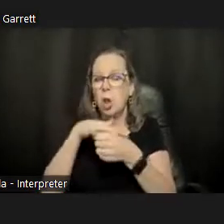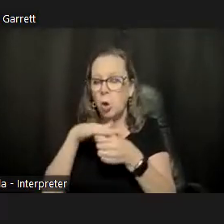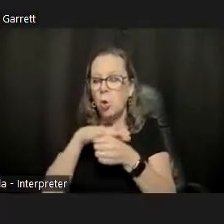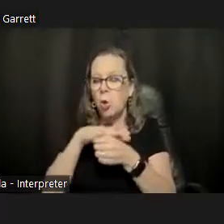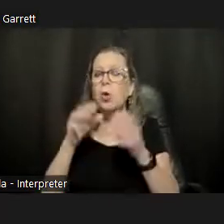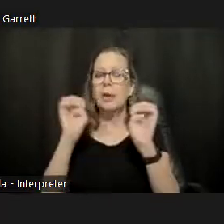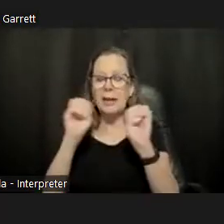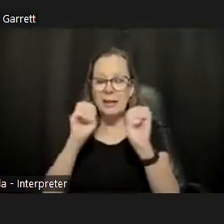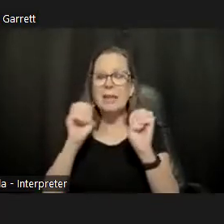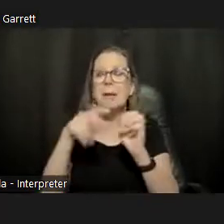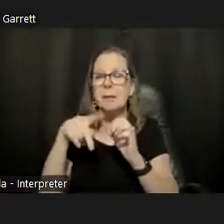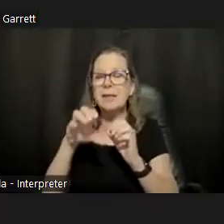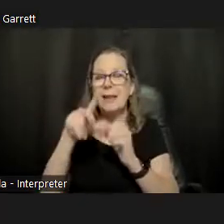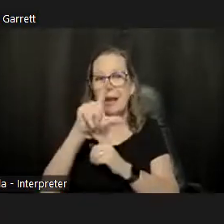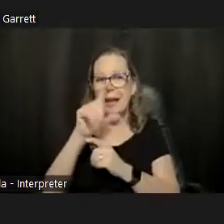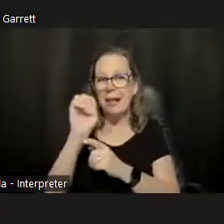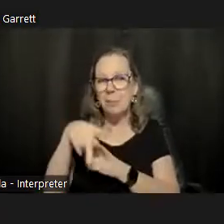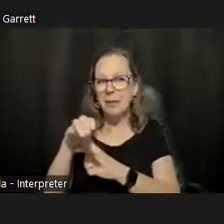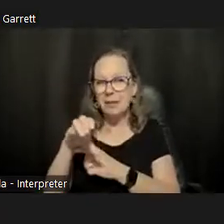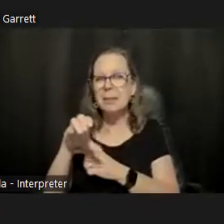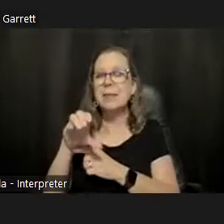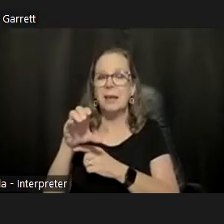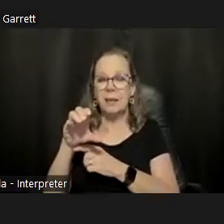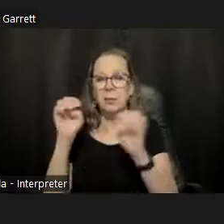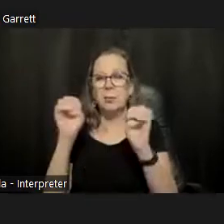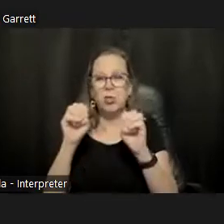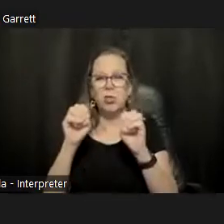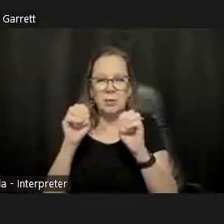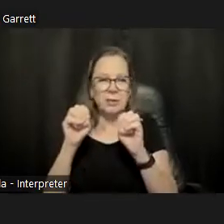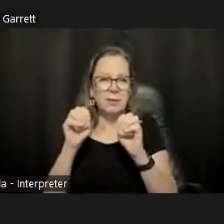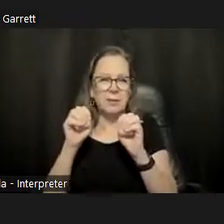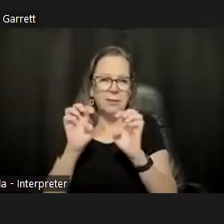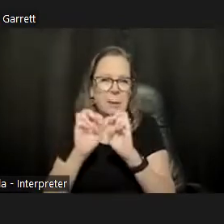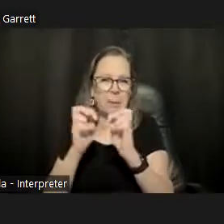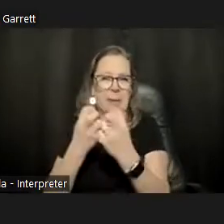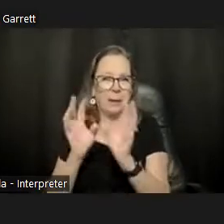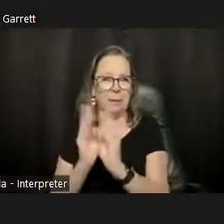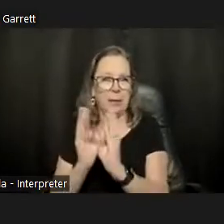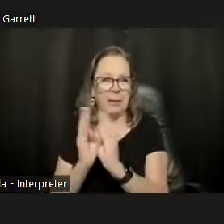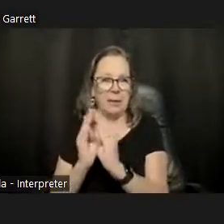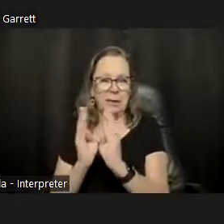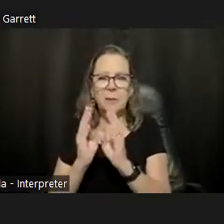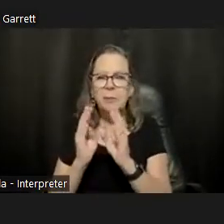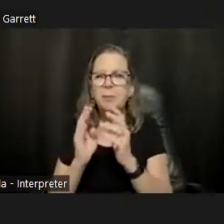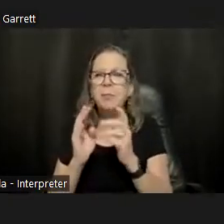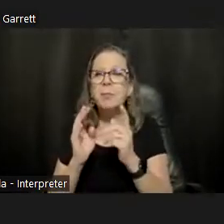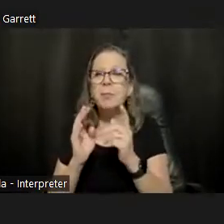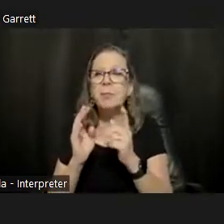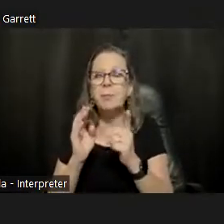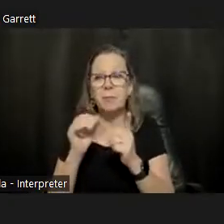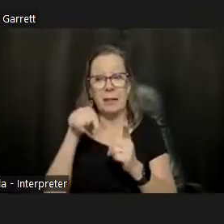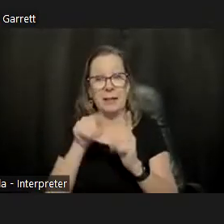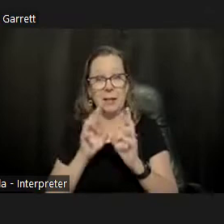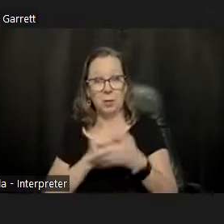Preparedness Councils, or committees, alrighty. making sure I do that one. And then this